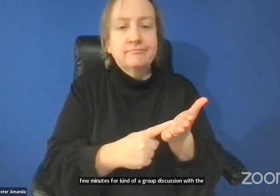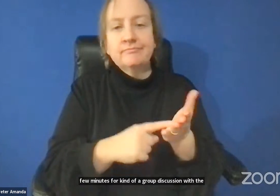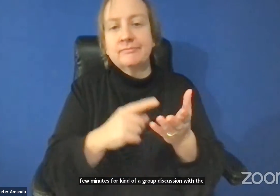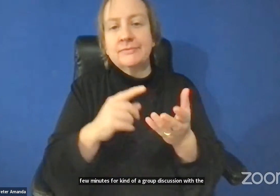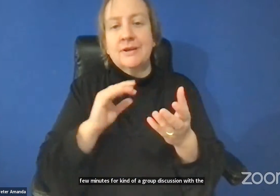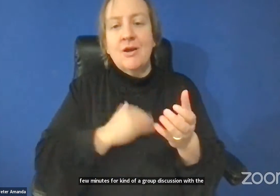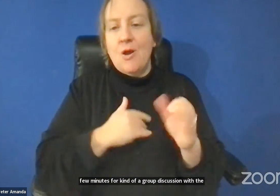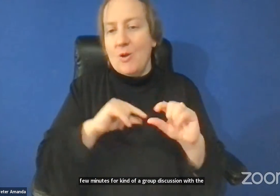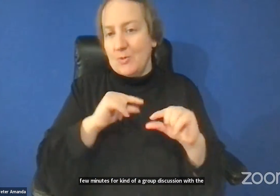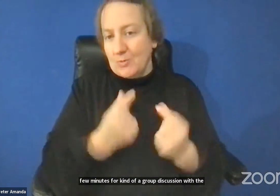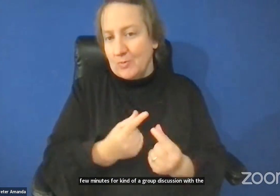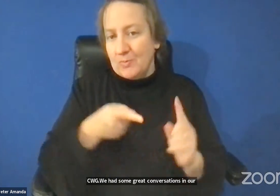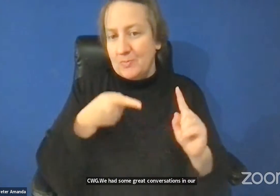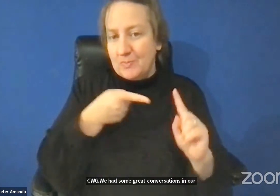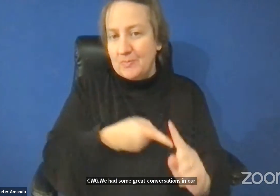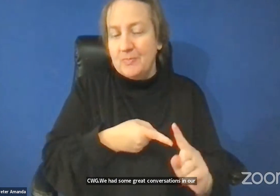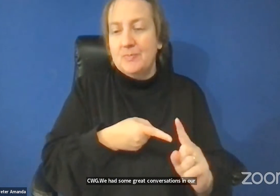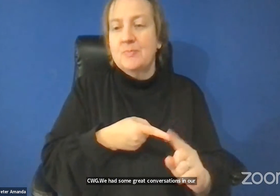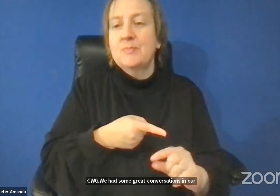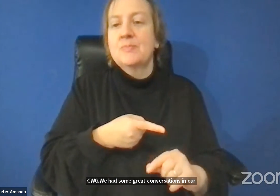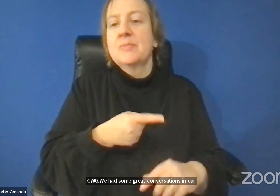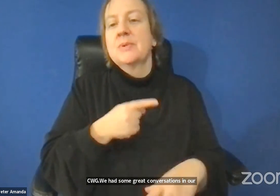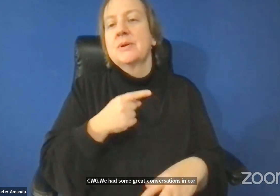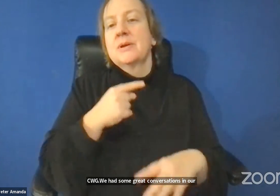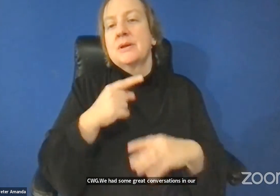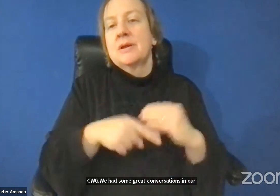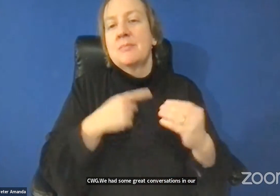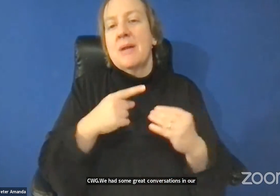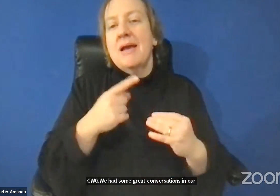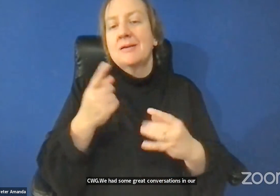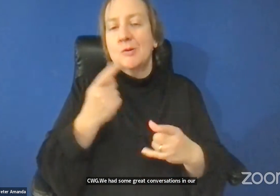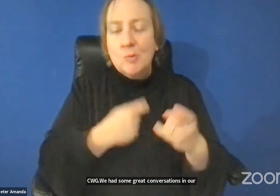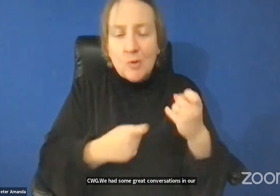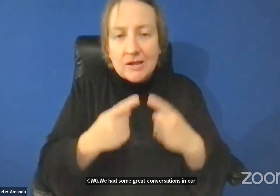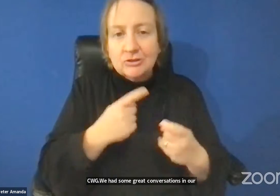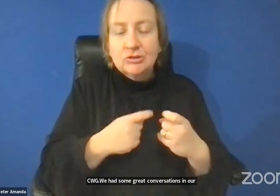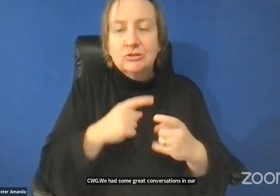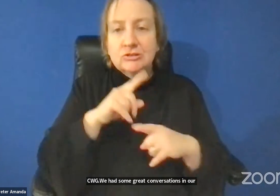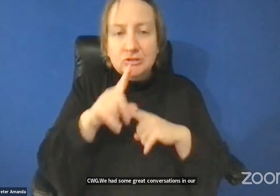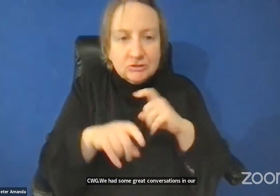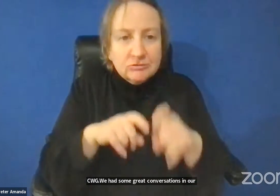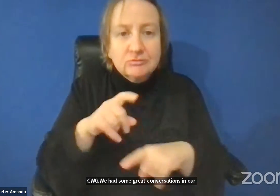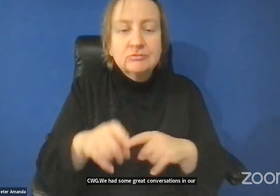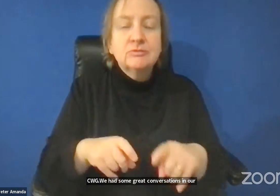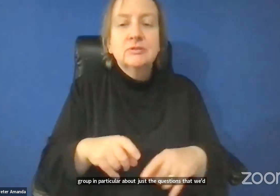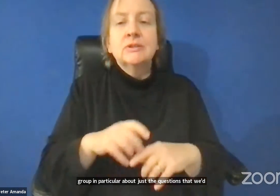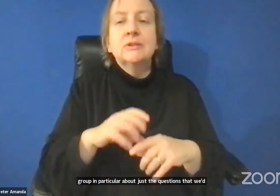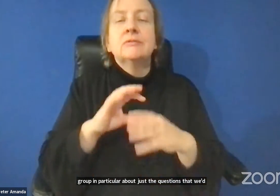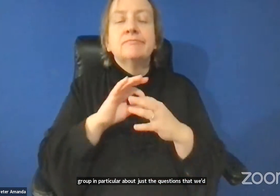in particular about just the questions that we'd asked about,